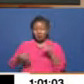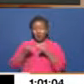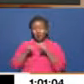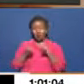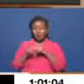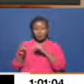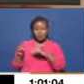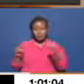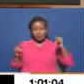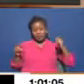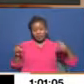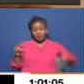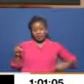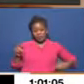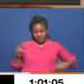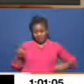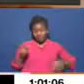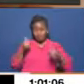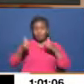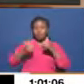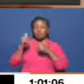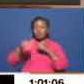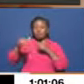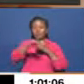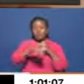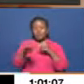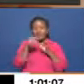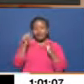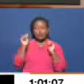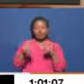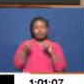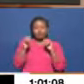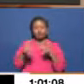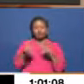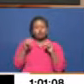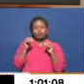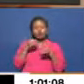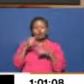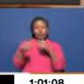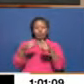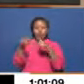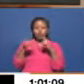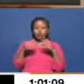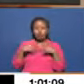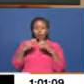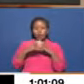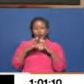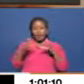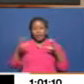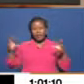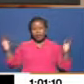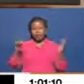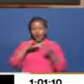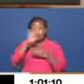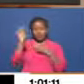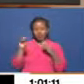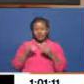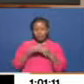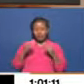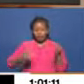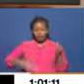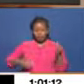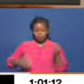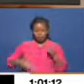the ribs, high in the flank area, that may advance to enlargement of the entire abdomen, eventually